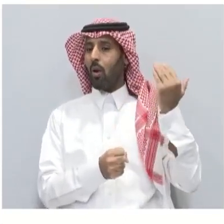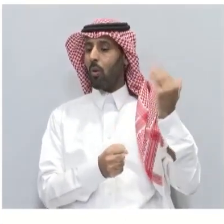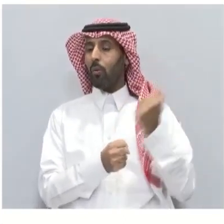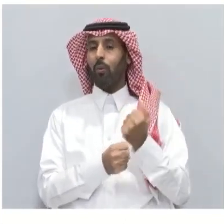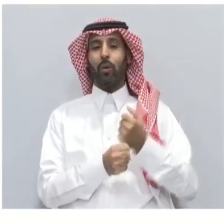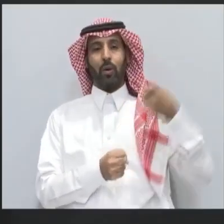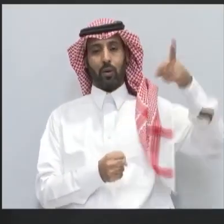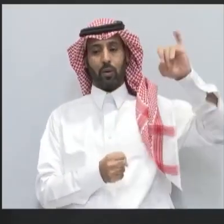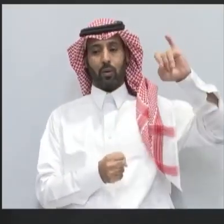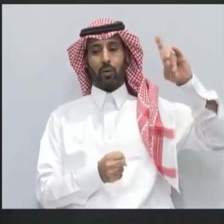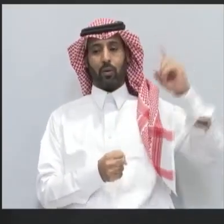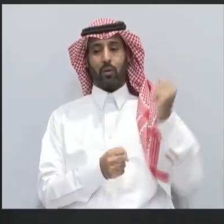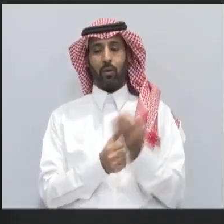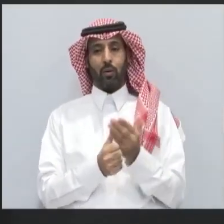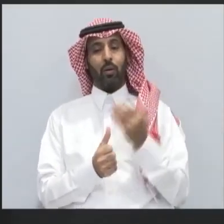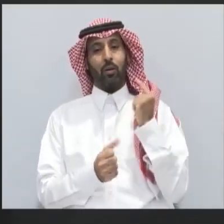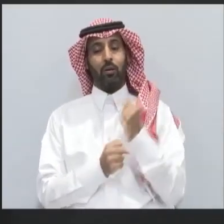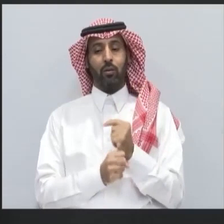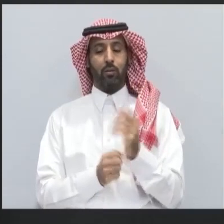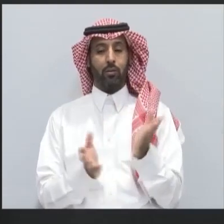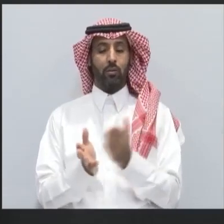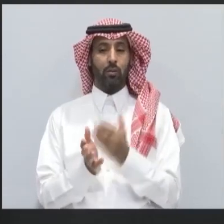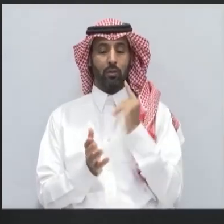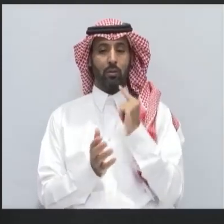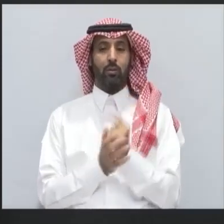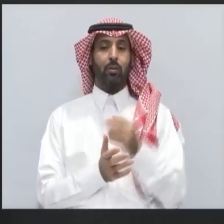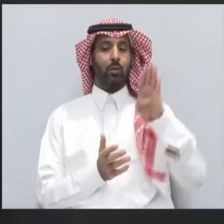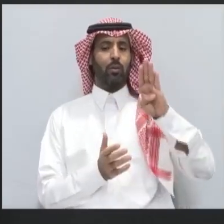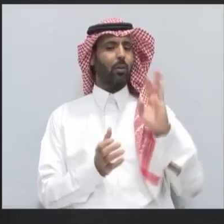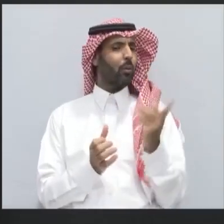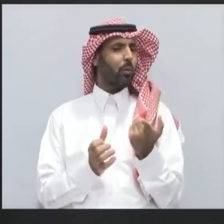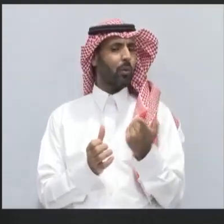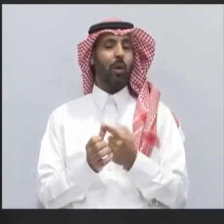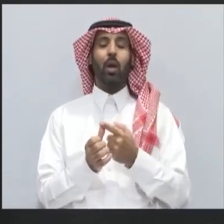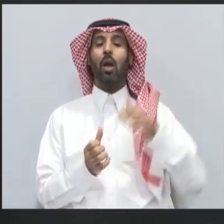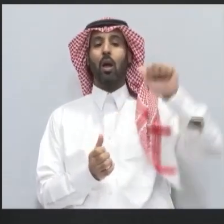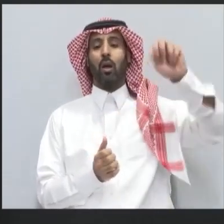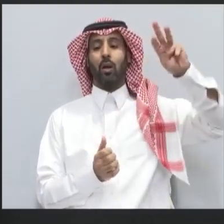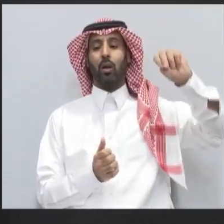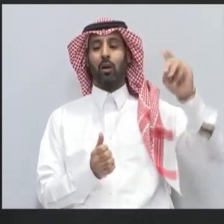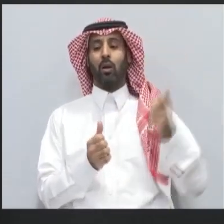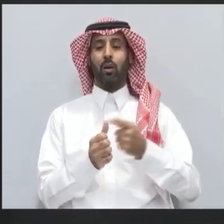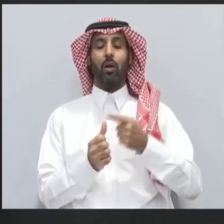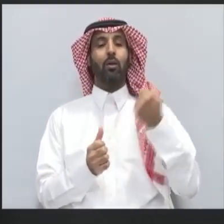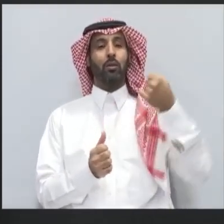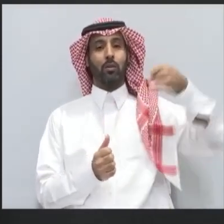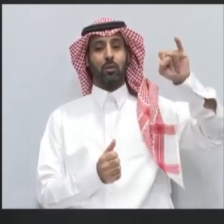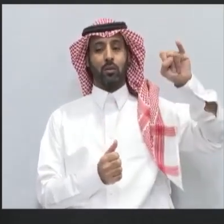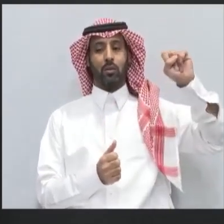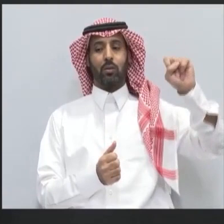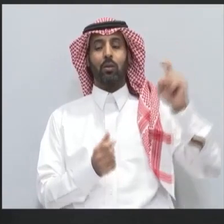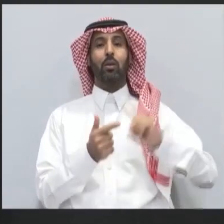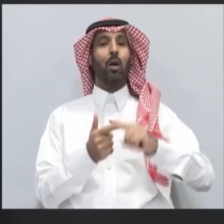have had, has, and had. Be, we have am, is, are, or